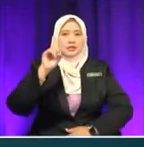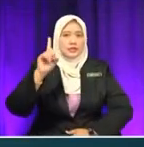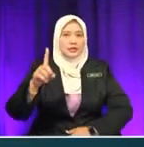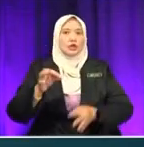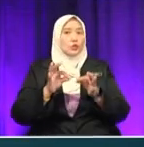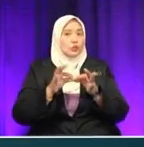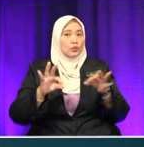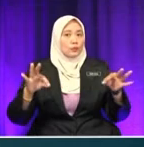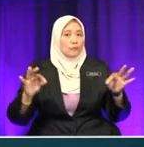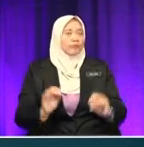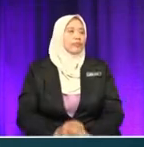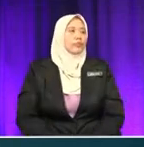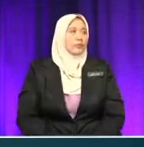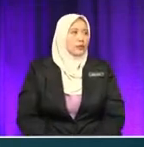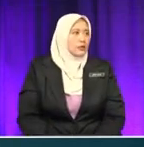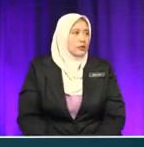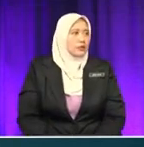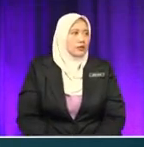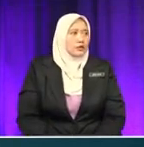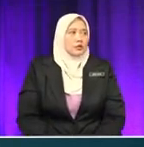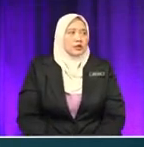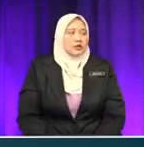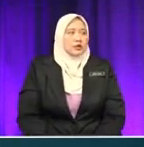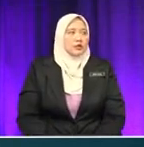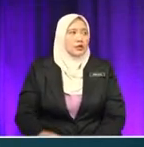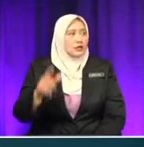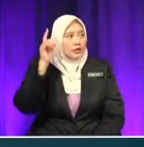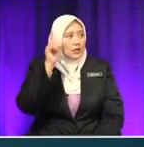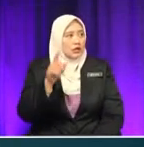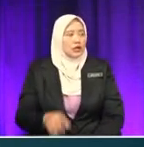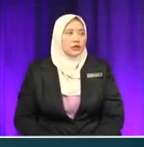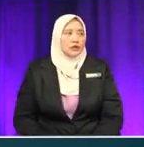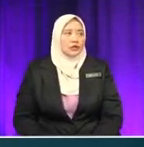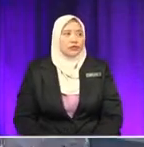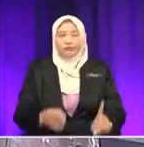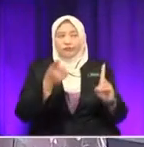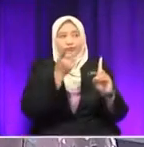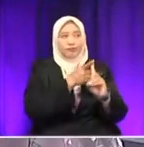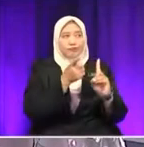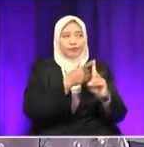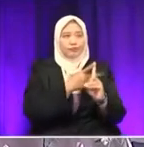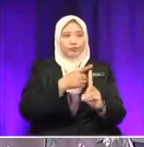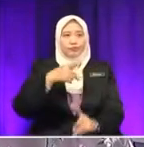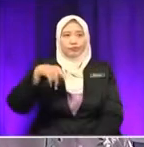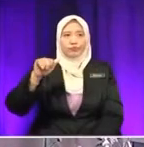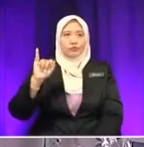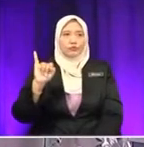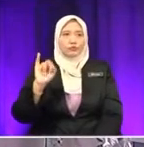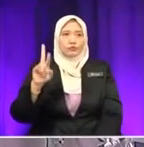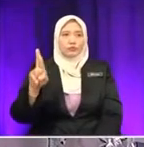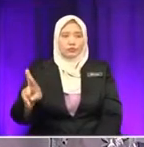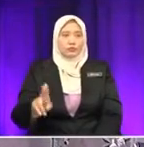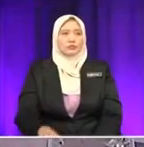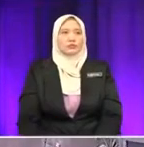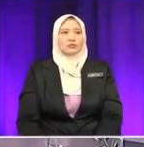any further ado, let us proceed to our first pair. Now, all our right. first pair here will be between Faisal